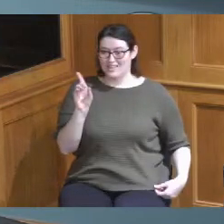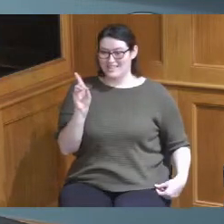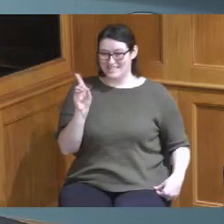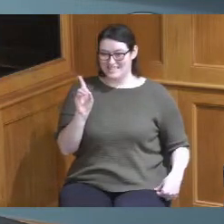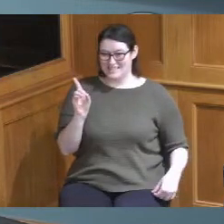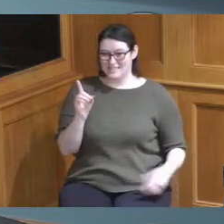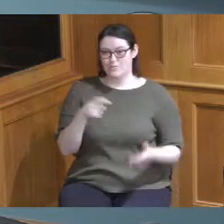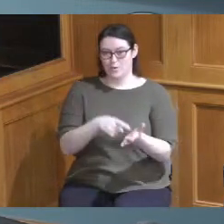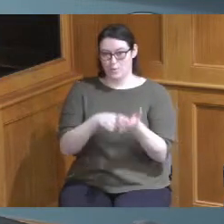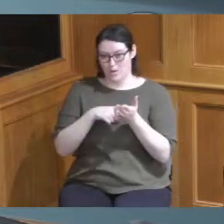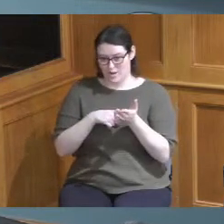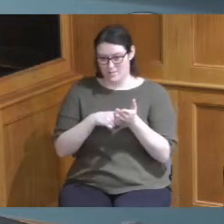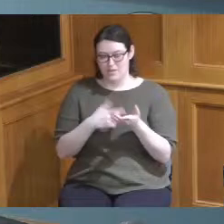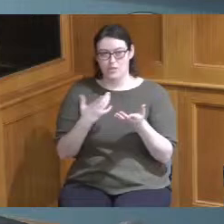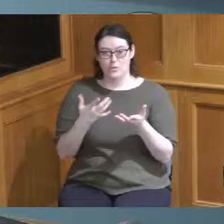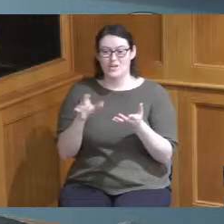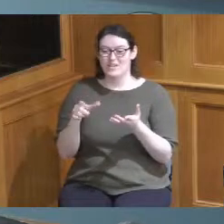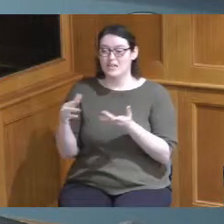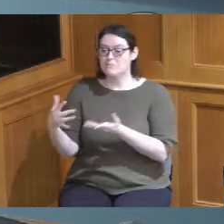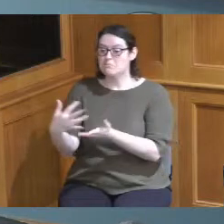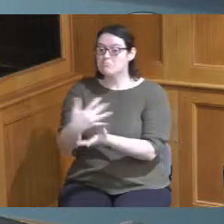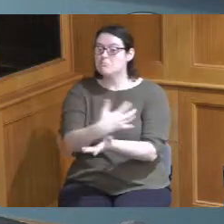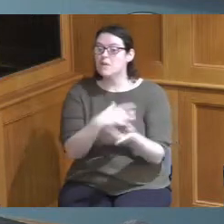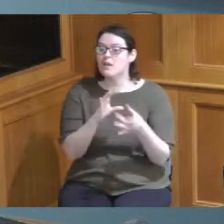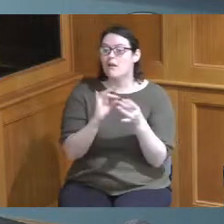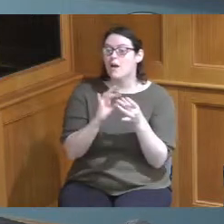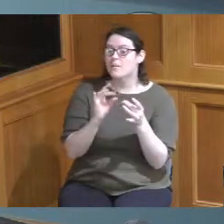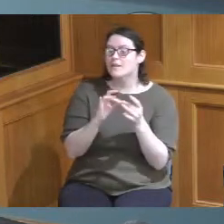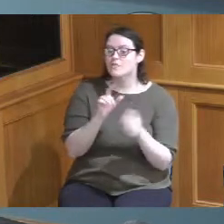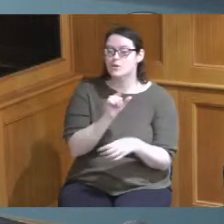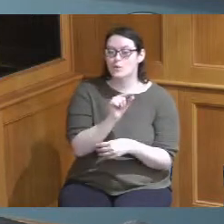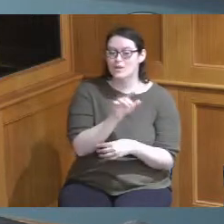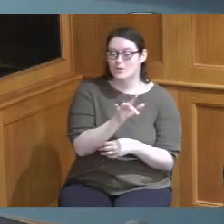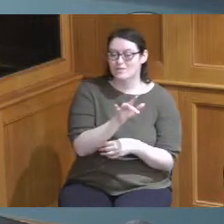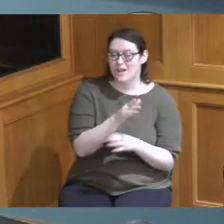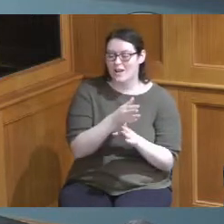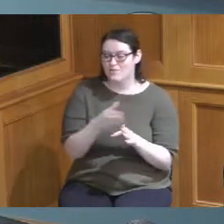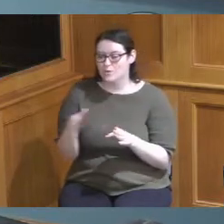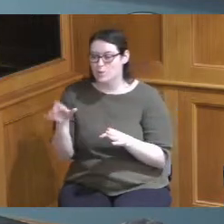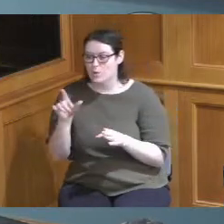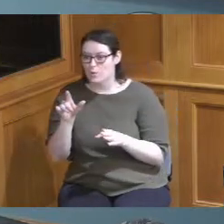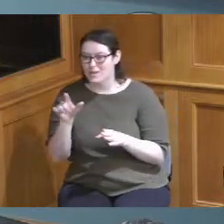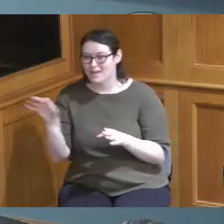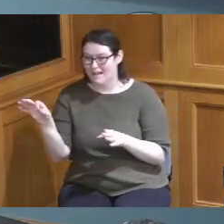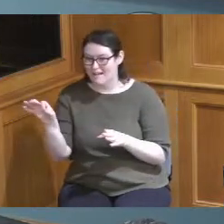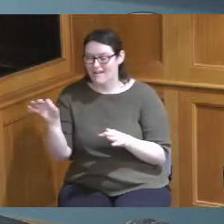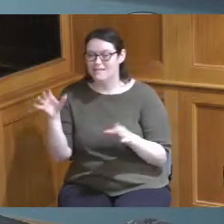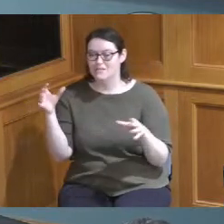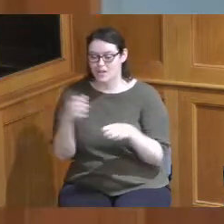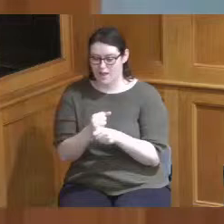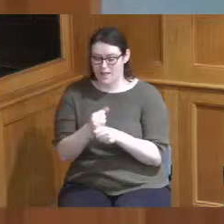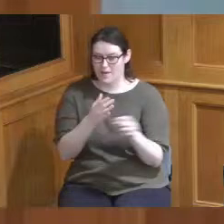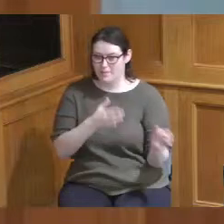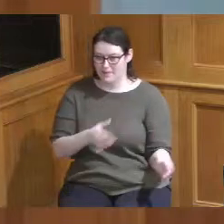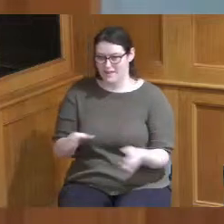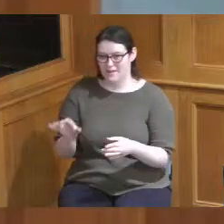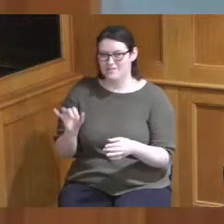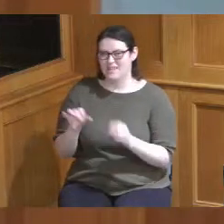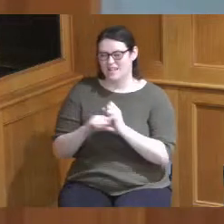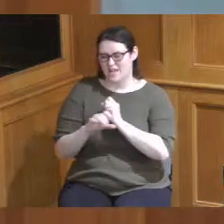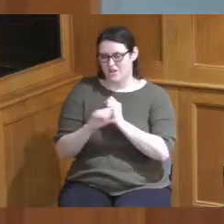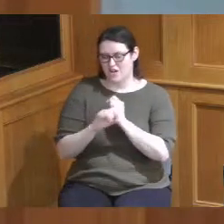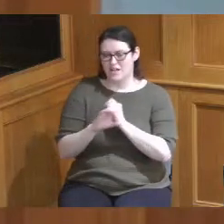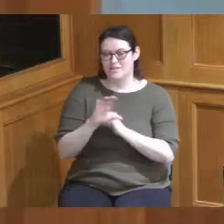seek comments for the 2025-2029 Consolidated Plan as advertised in the